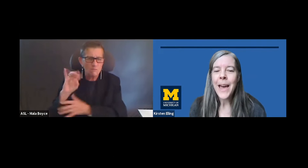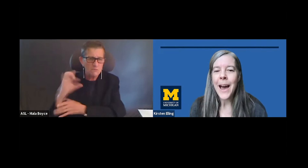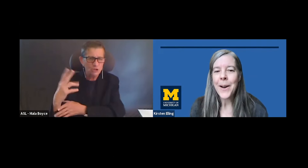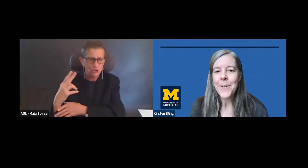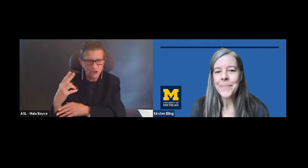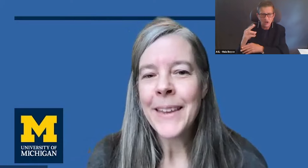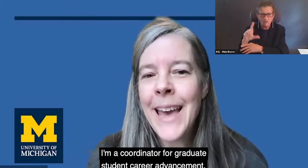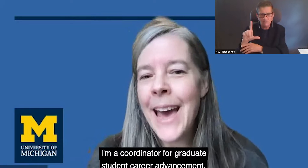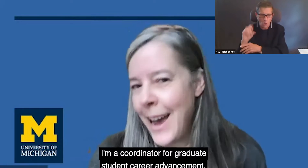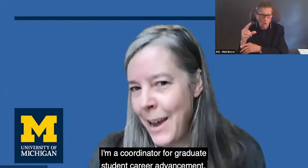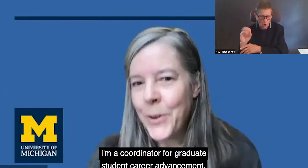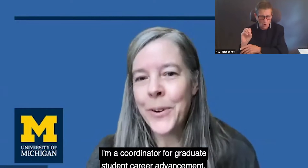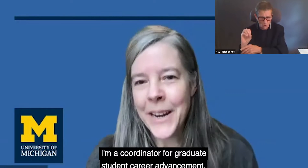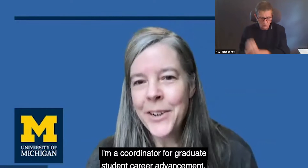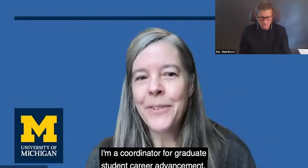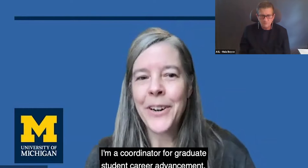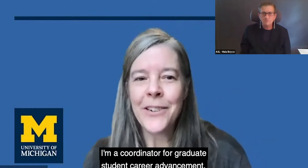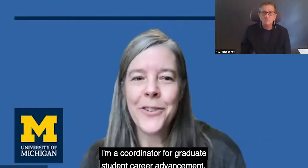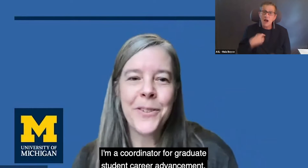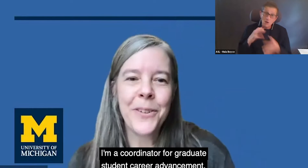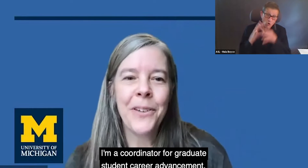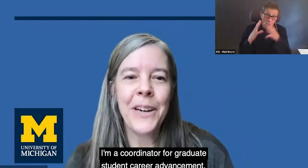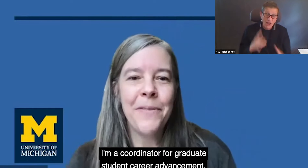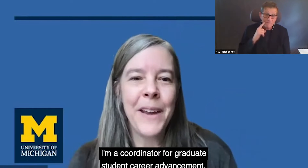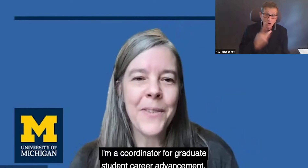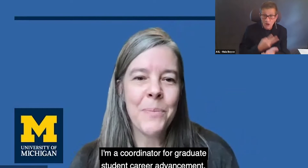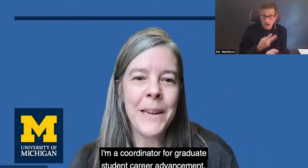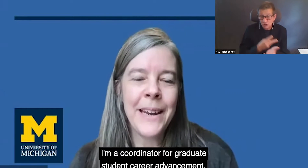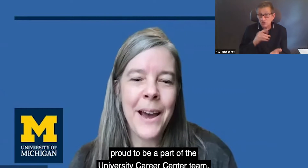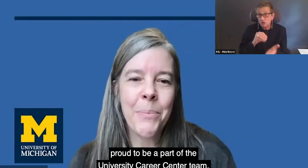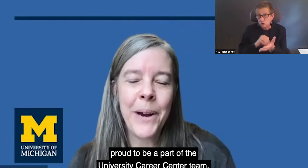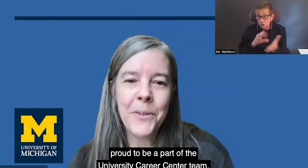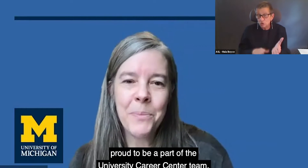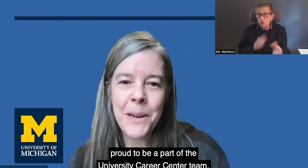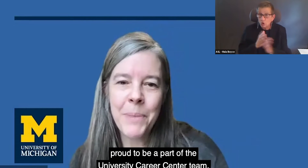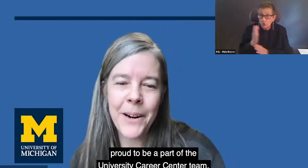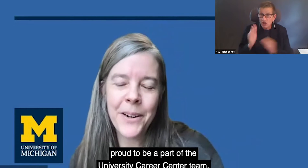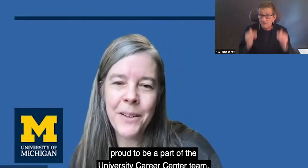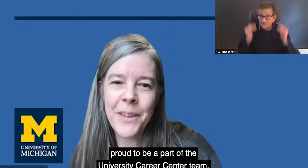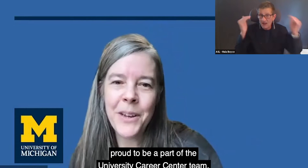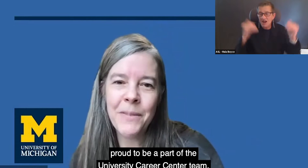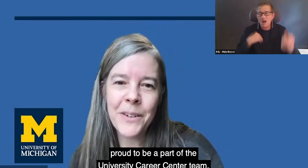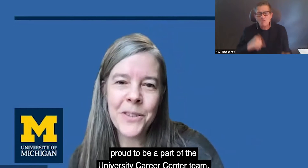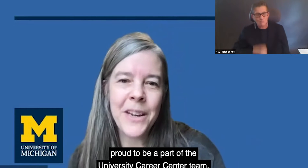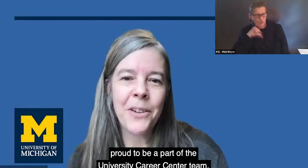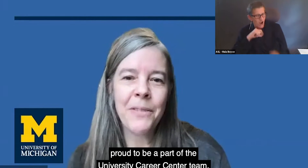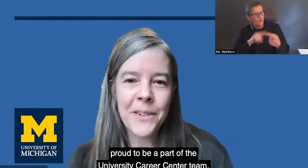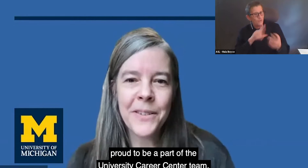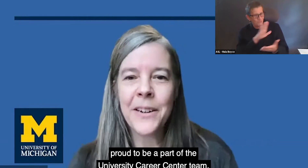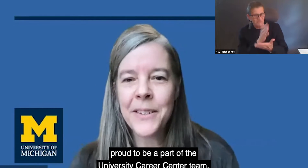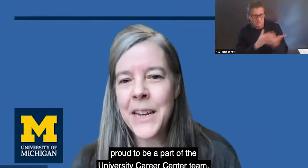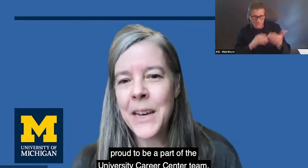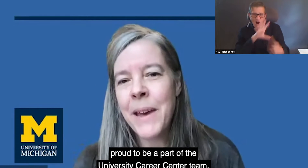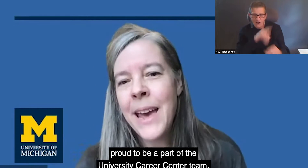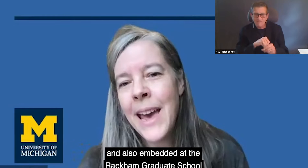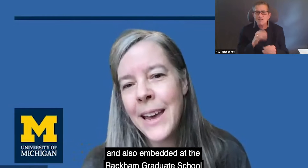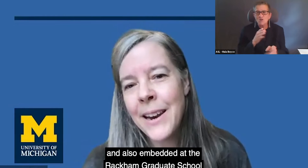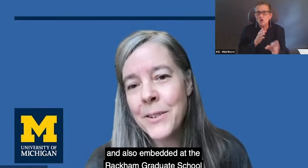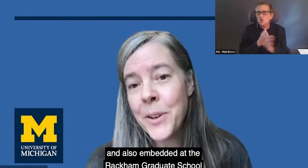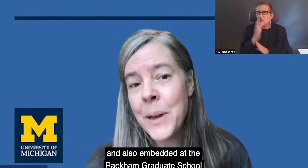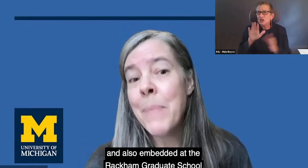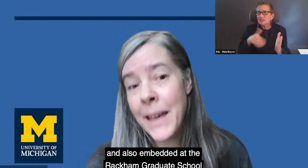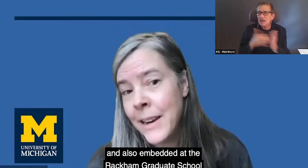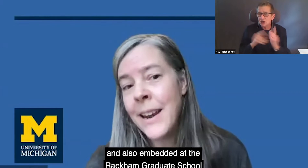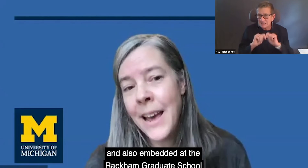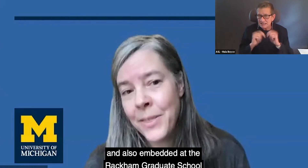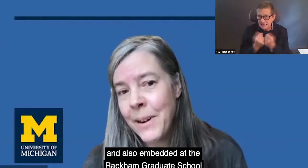logo. I'm a coordinator for Graduate Student Career Advancement, proud to be a part of the University Career Center team, and